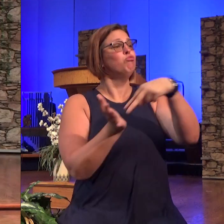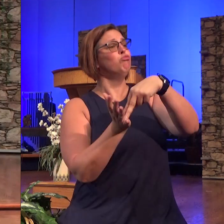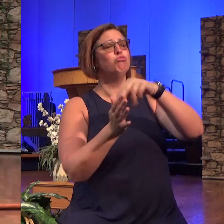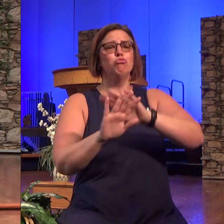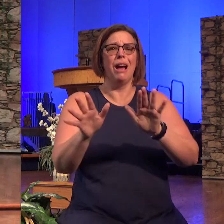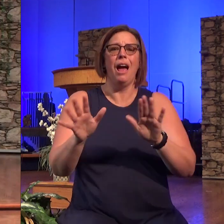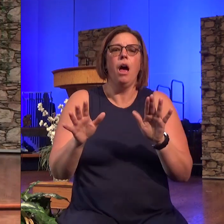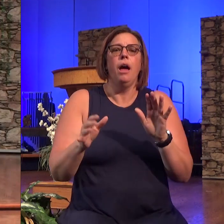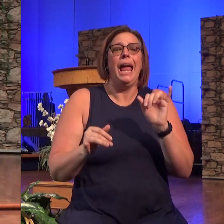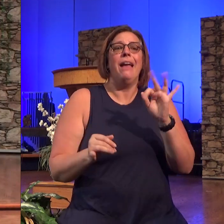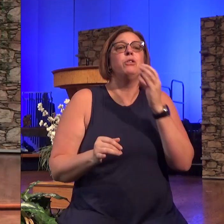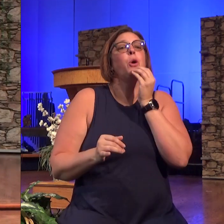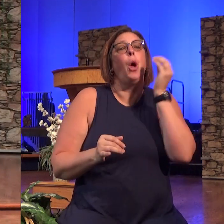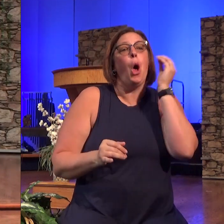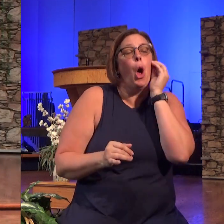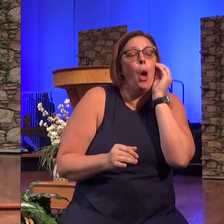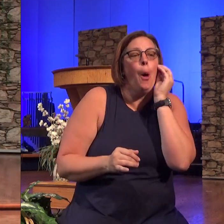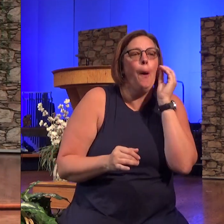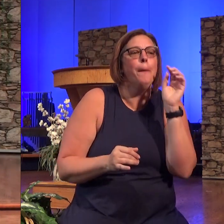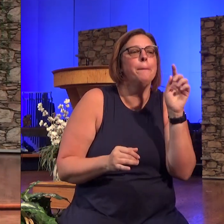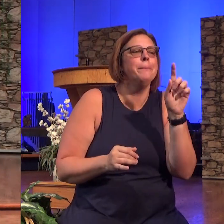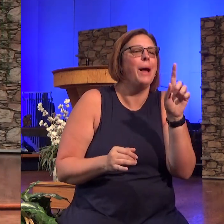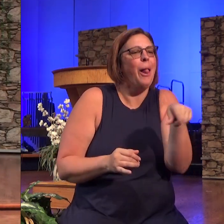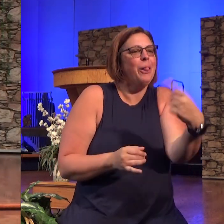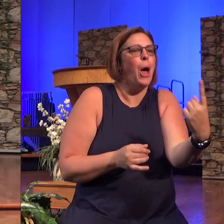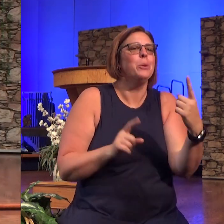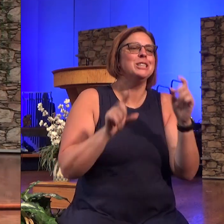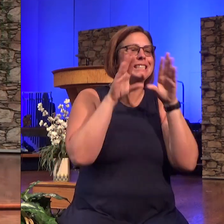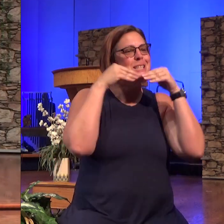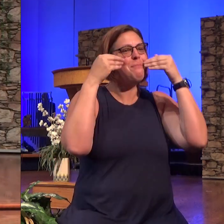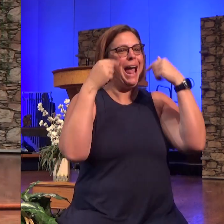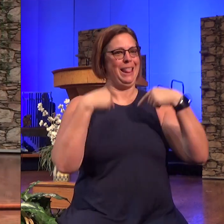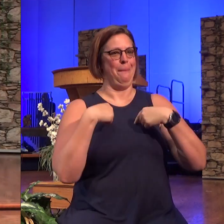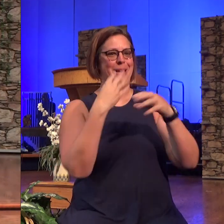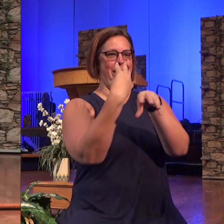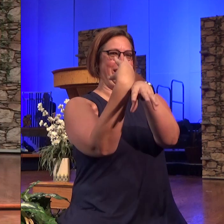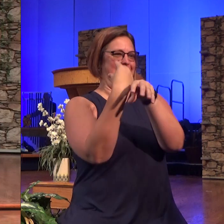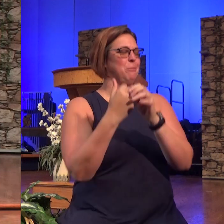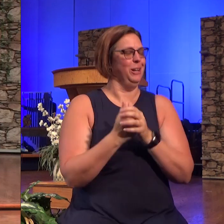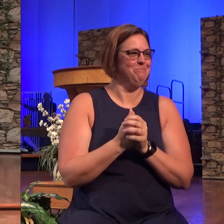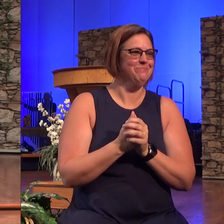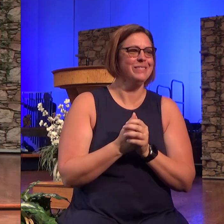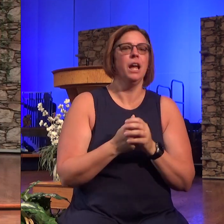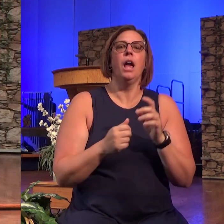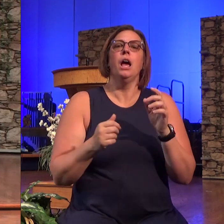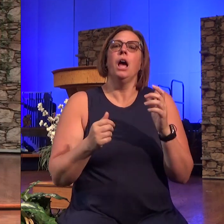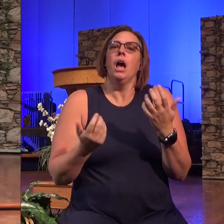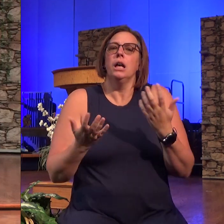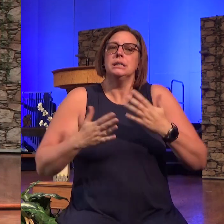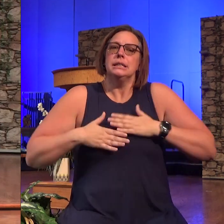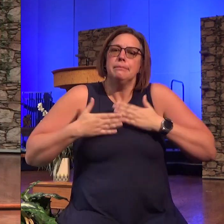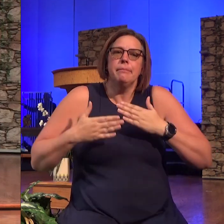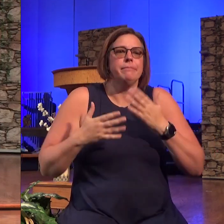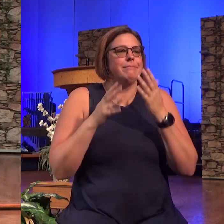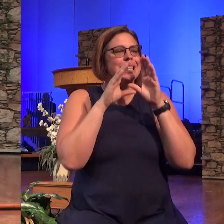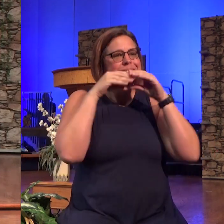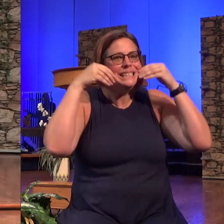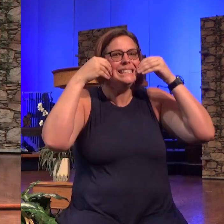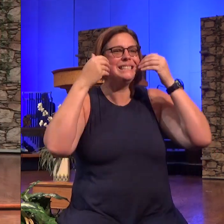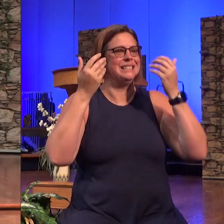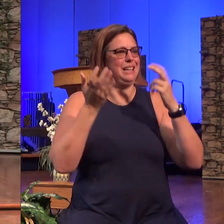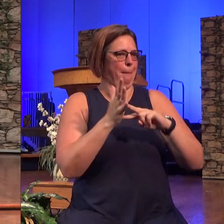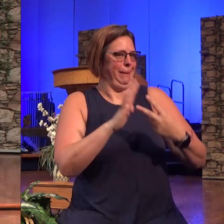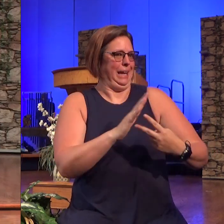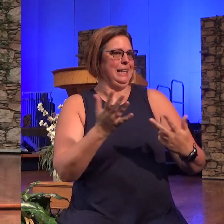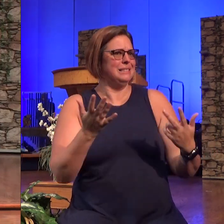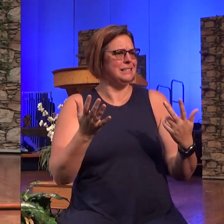home alone, smile at me at the camera. Sometimes we smile because we're happy, and sometimes we're happy because we smile, right?